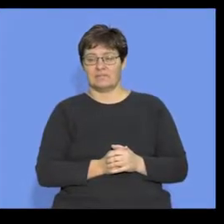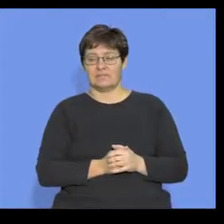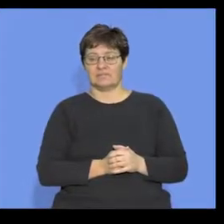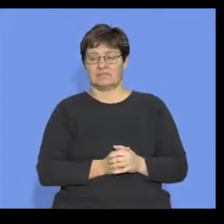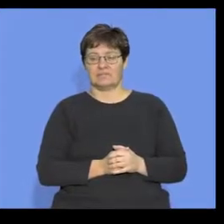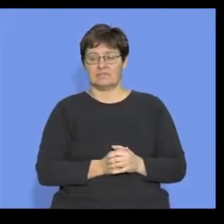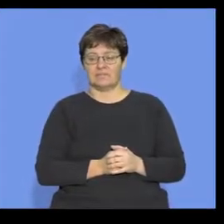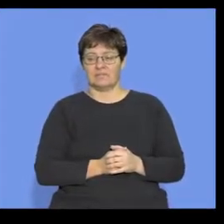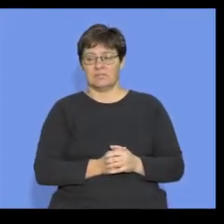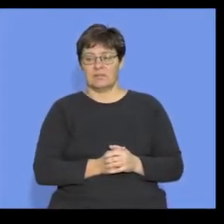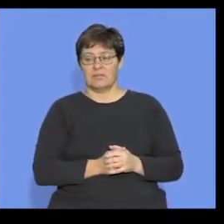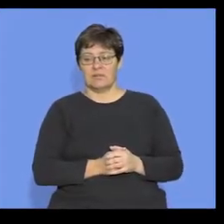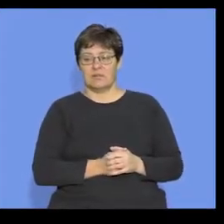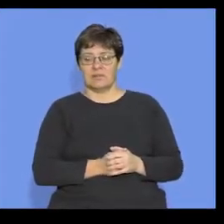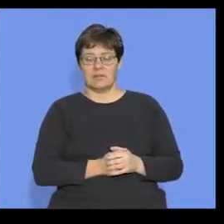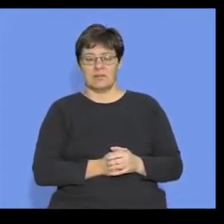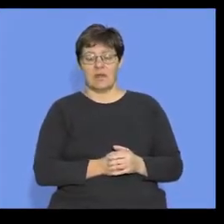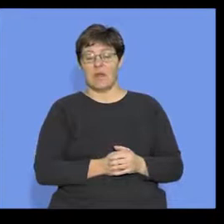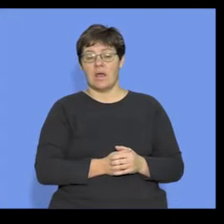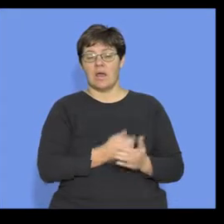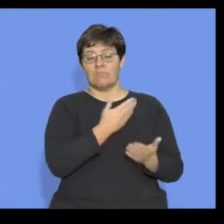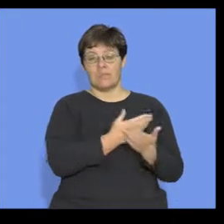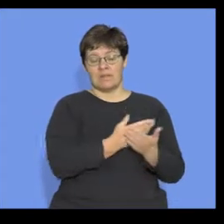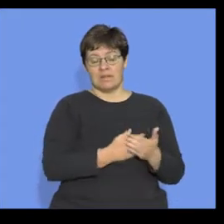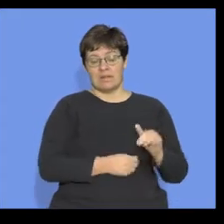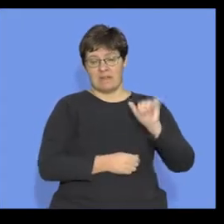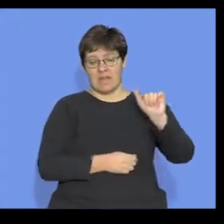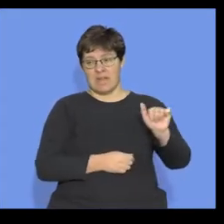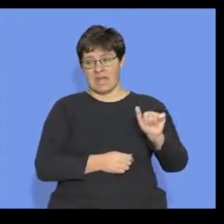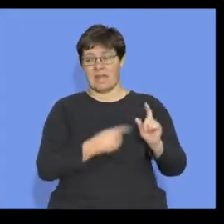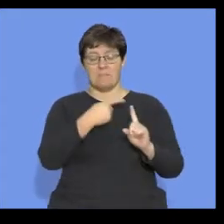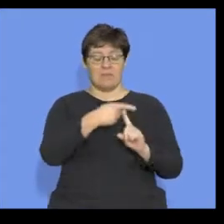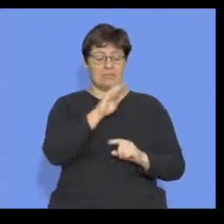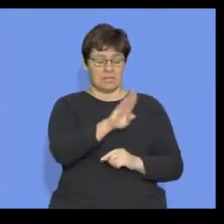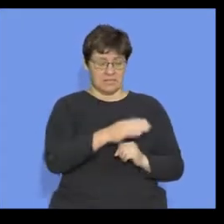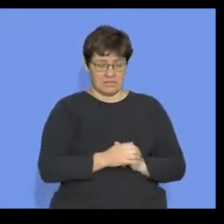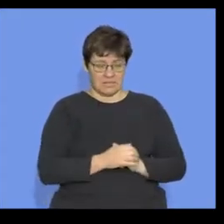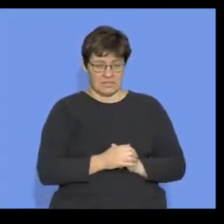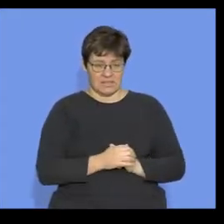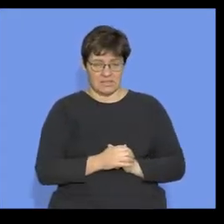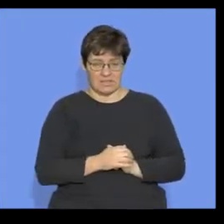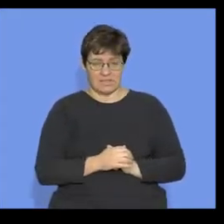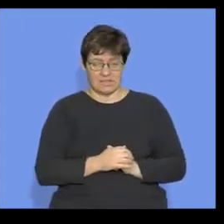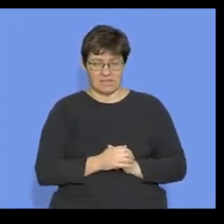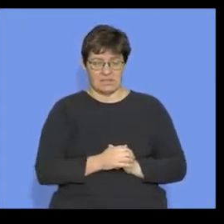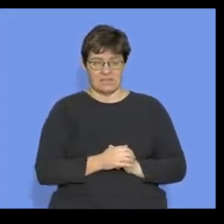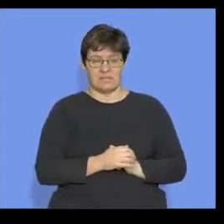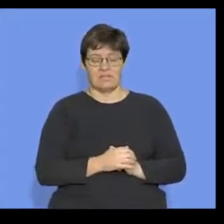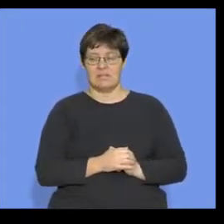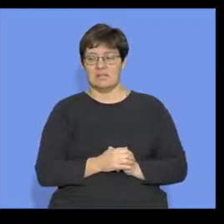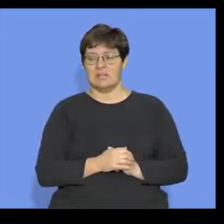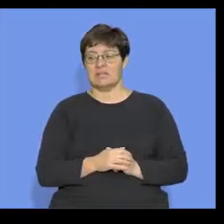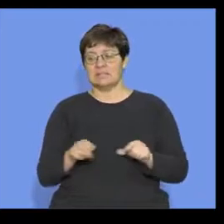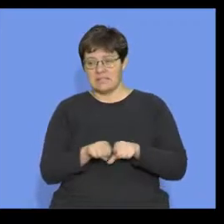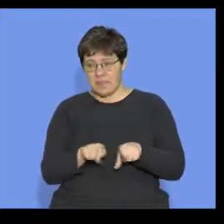So this would be something like the probability of A and B. So the probability of A and